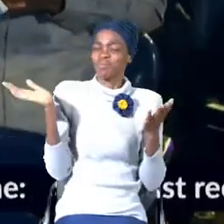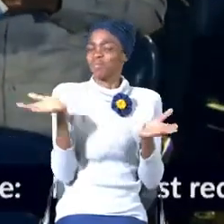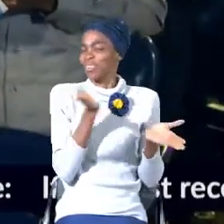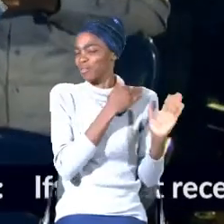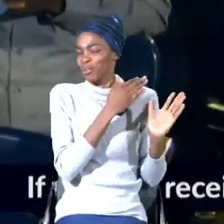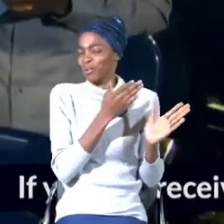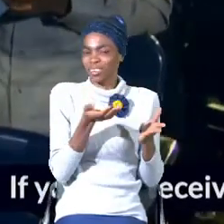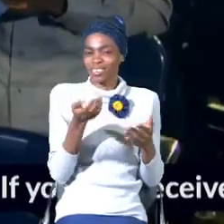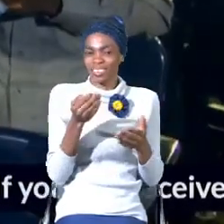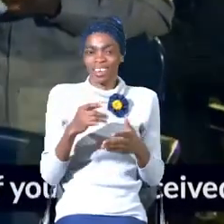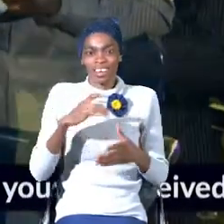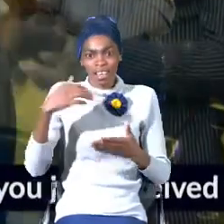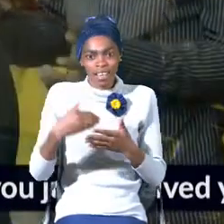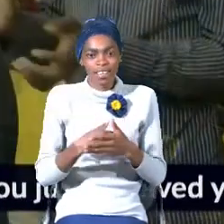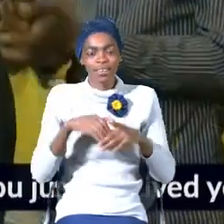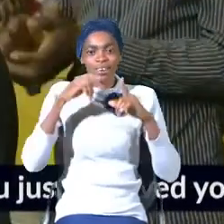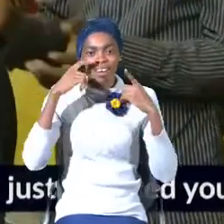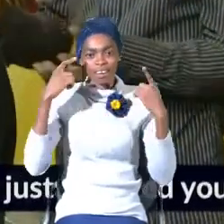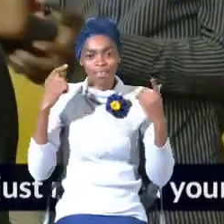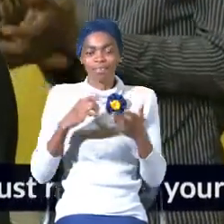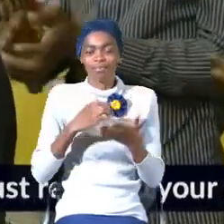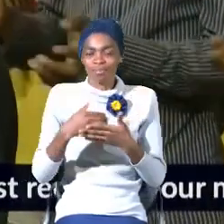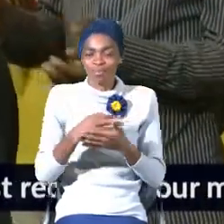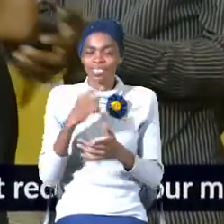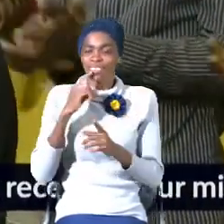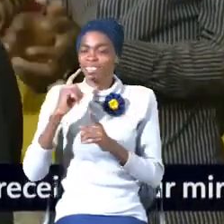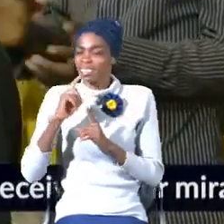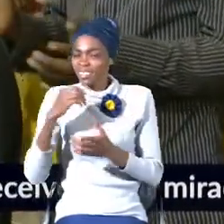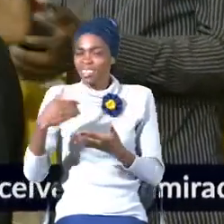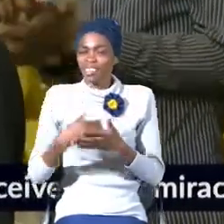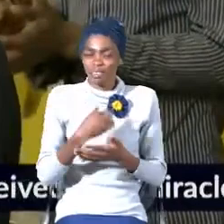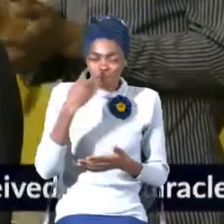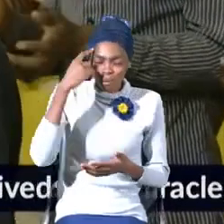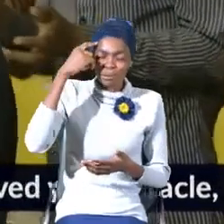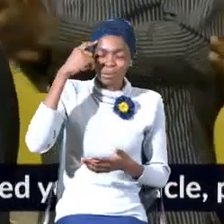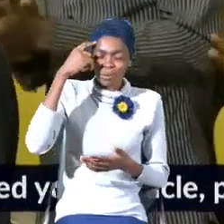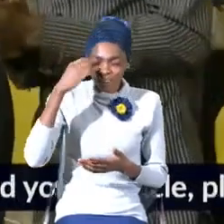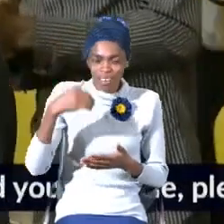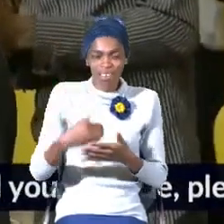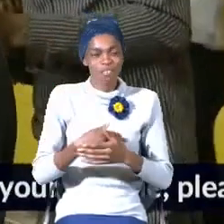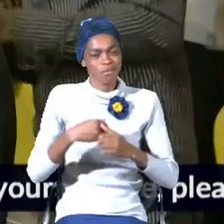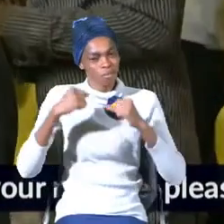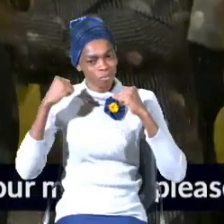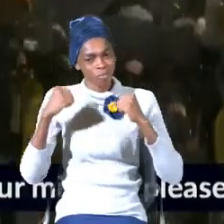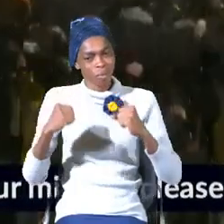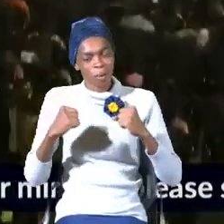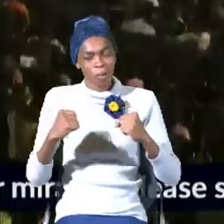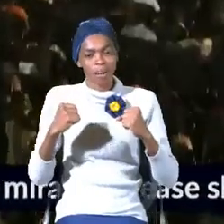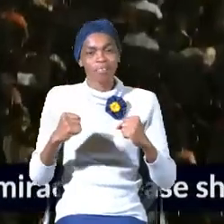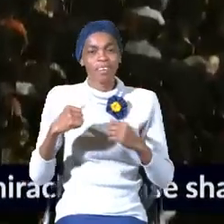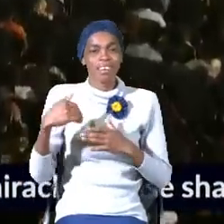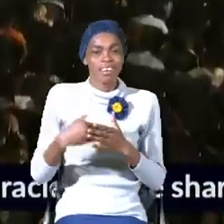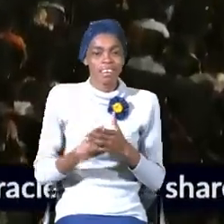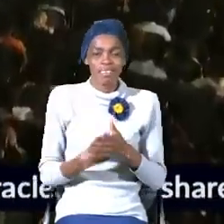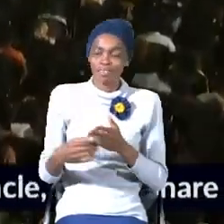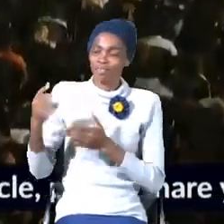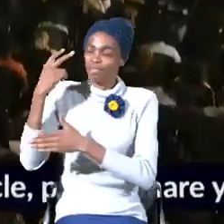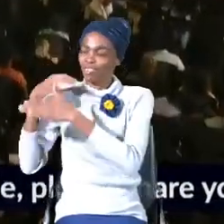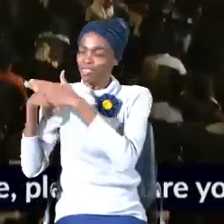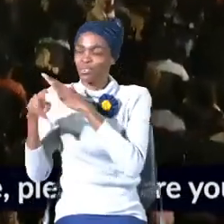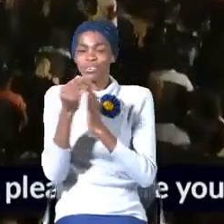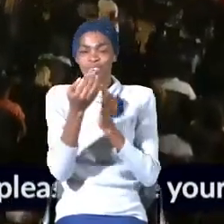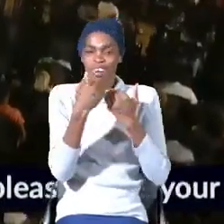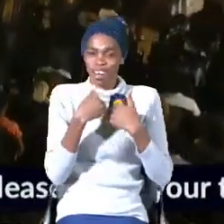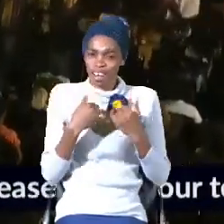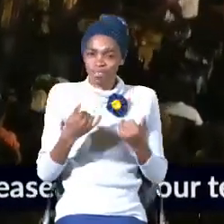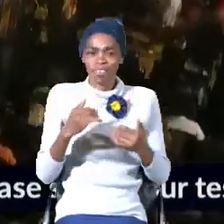new language you have right now. A new tongue you have right now. A new power you have right now. A new vision you have right now. A